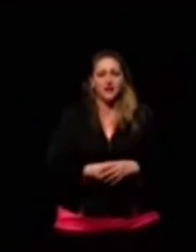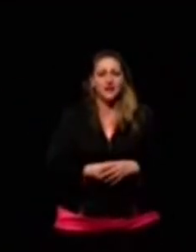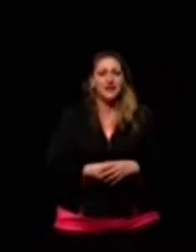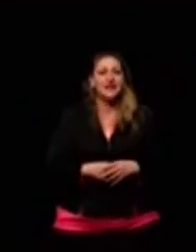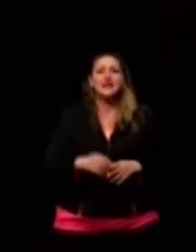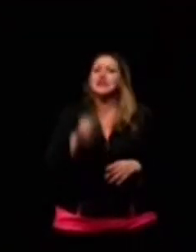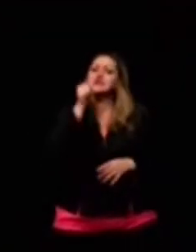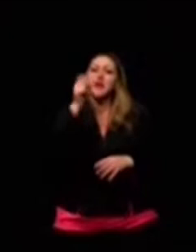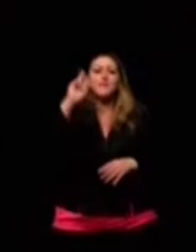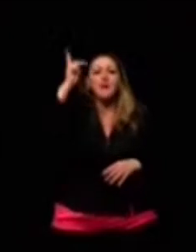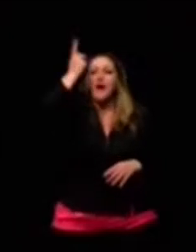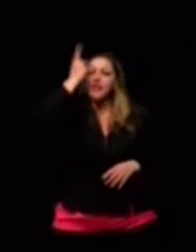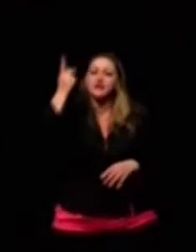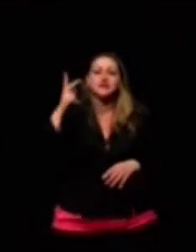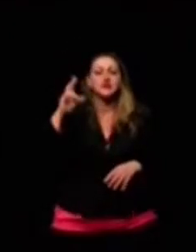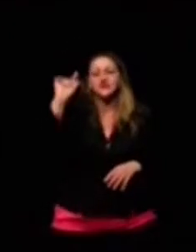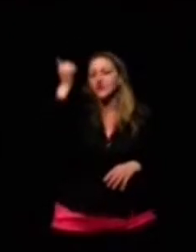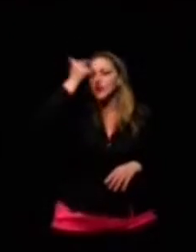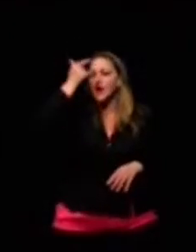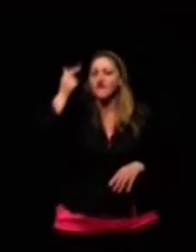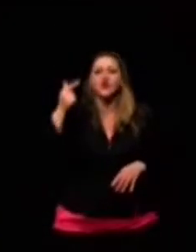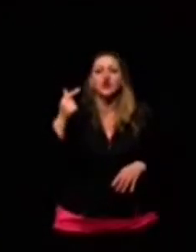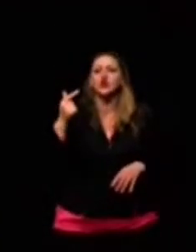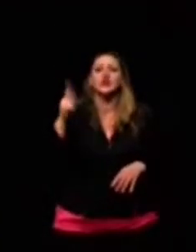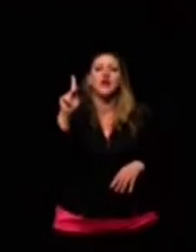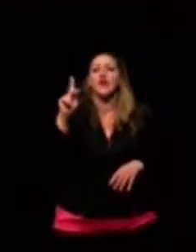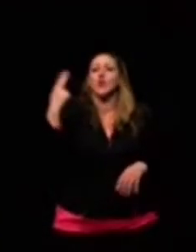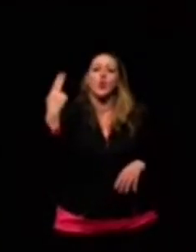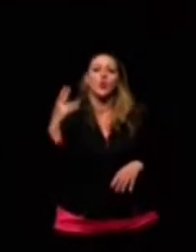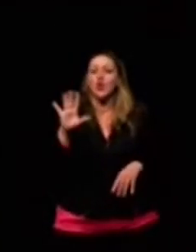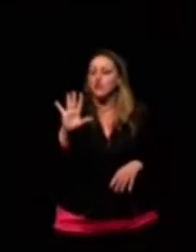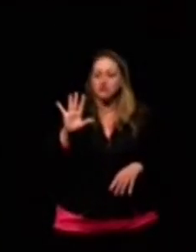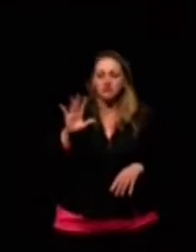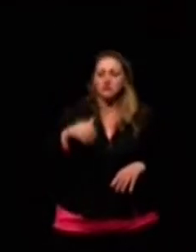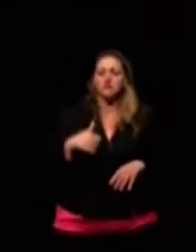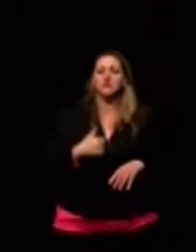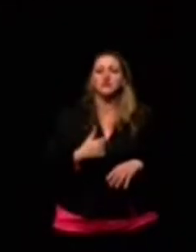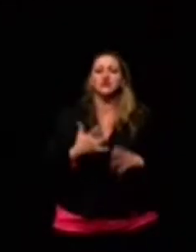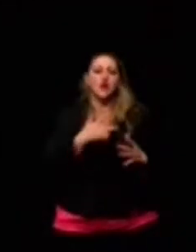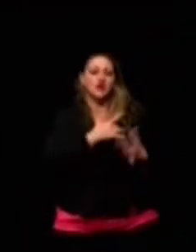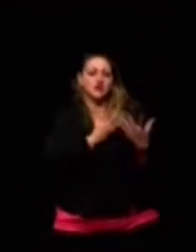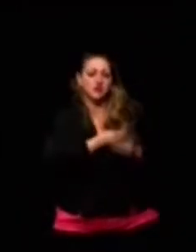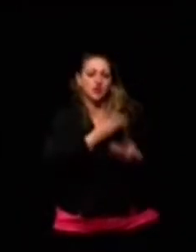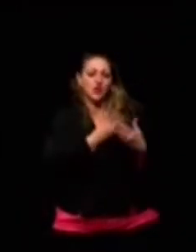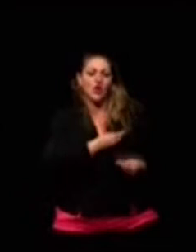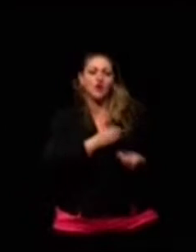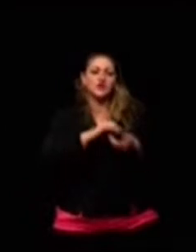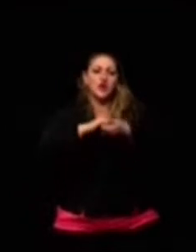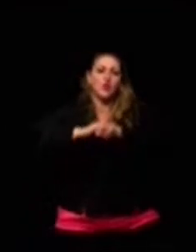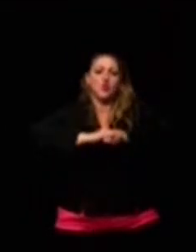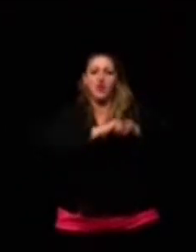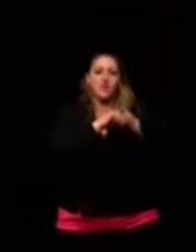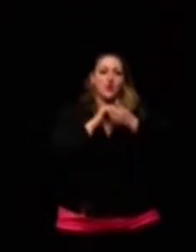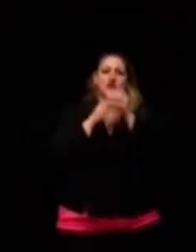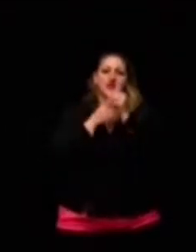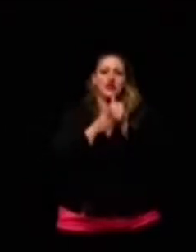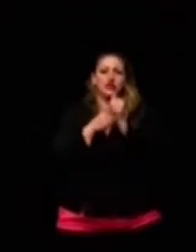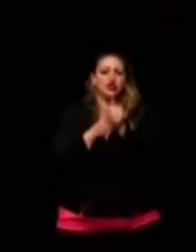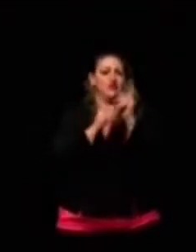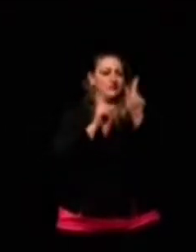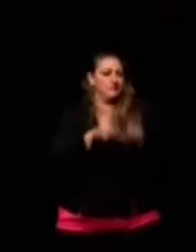not politics, the Governor Hochul is just who she is. She has prioritized compassionate and collaborative leadership from day